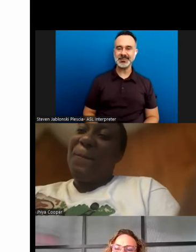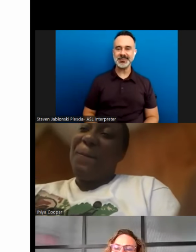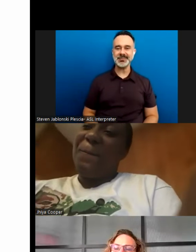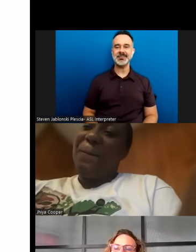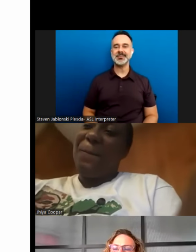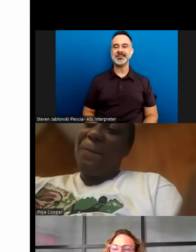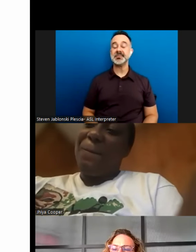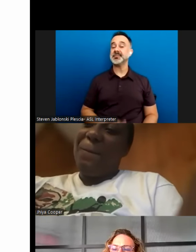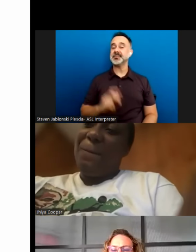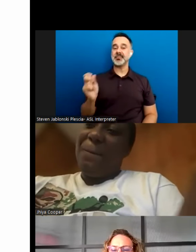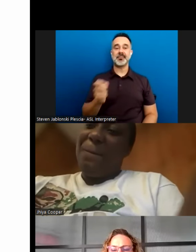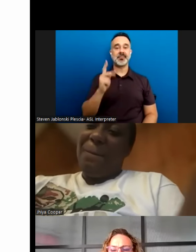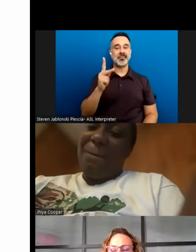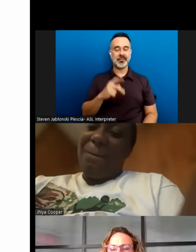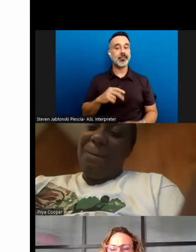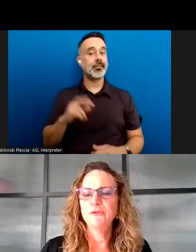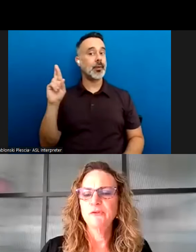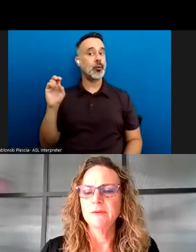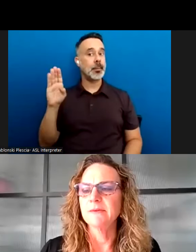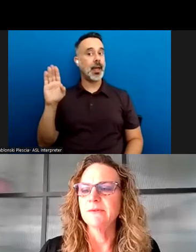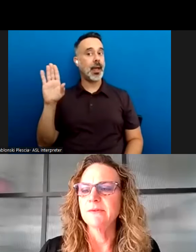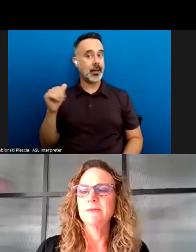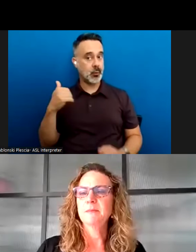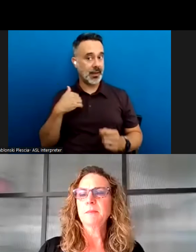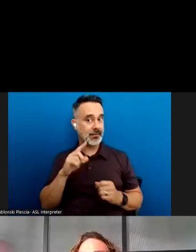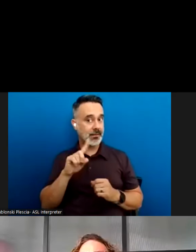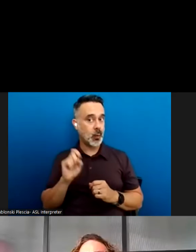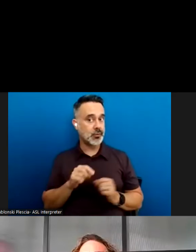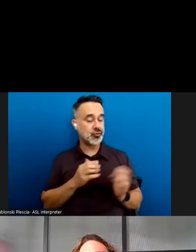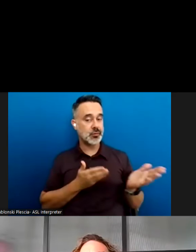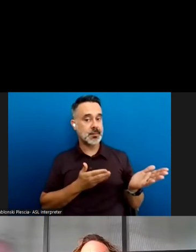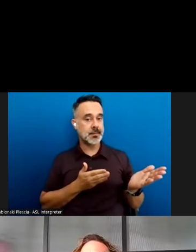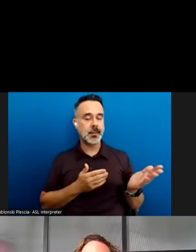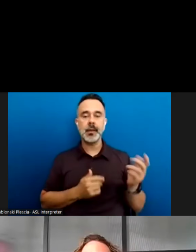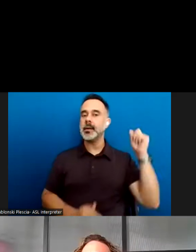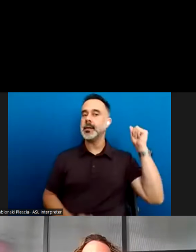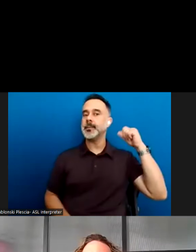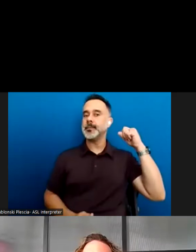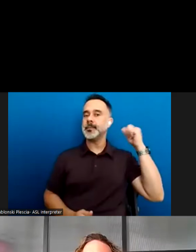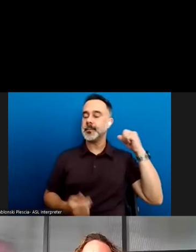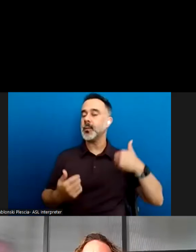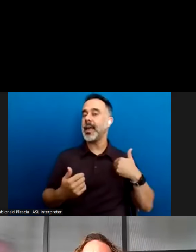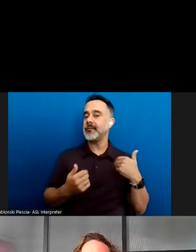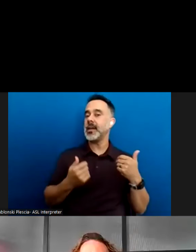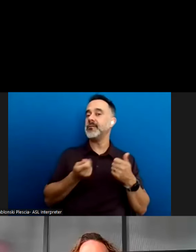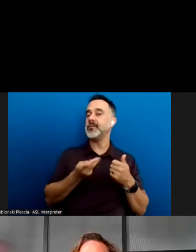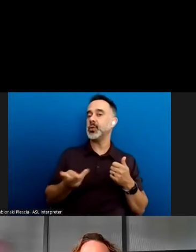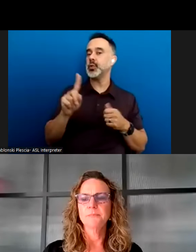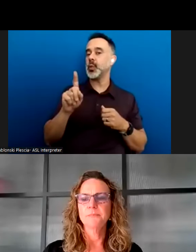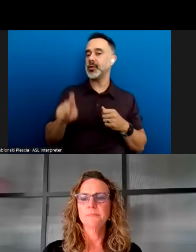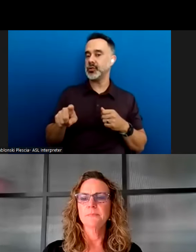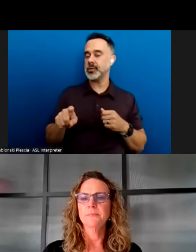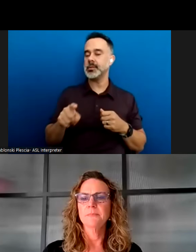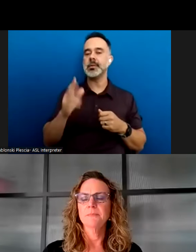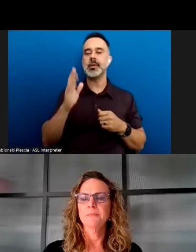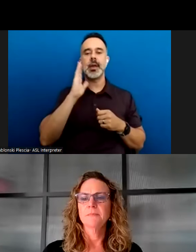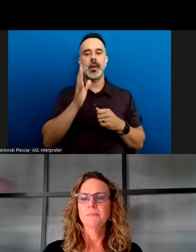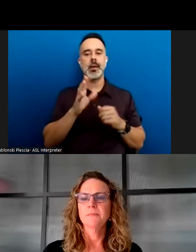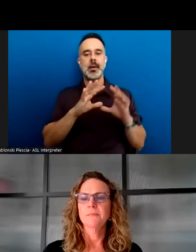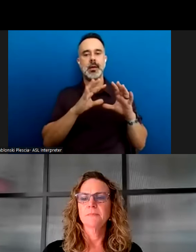All right, Rebecca, do we have any questions? We do. We have a few questions, and I'm going to cluster a